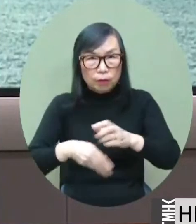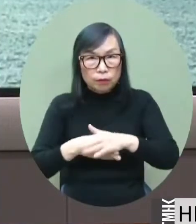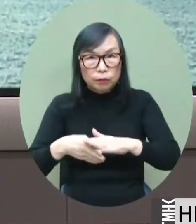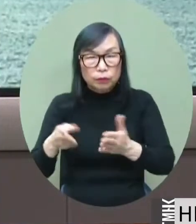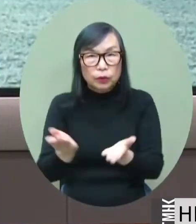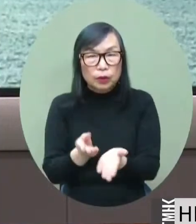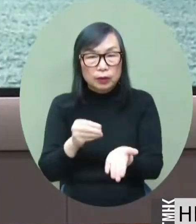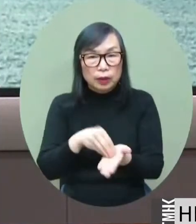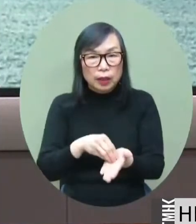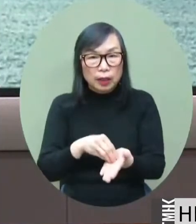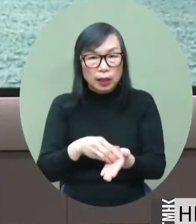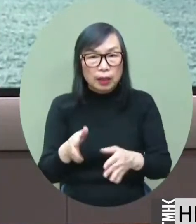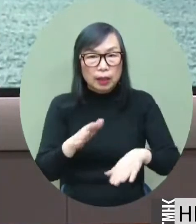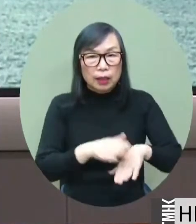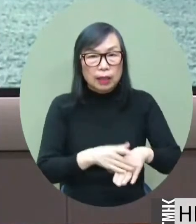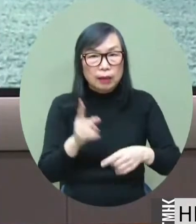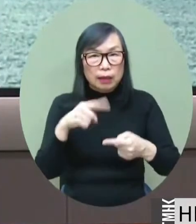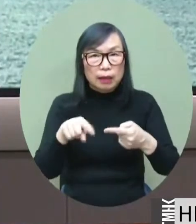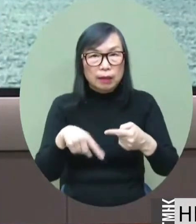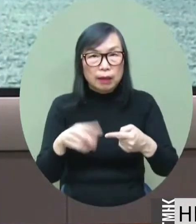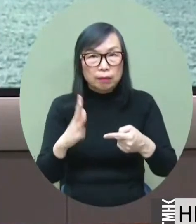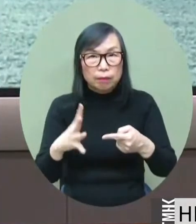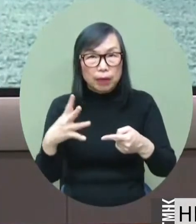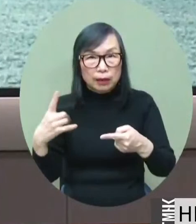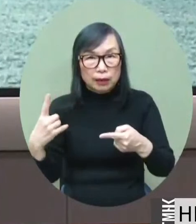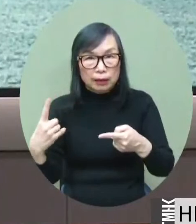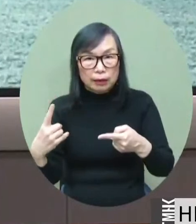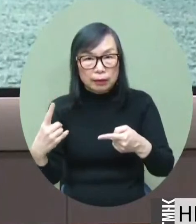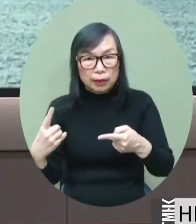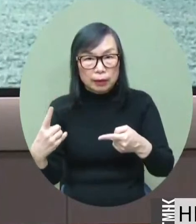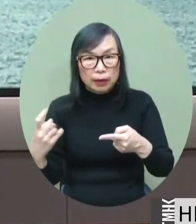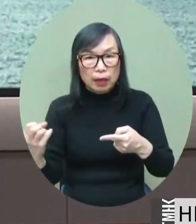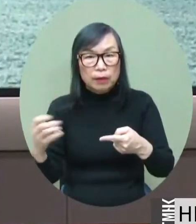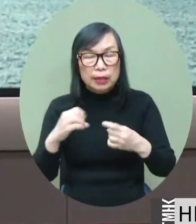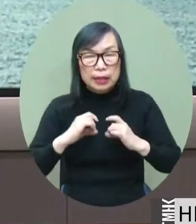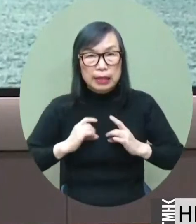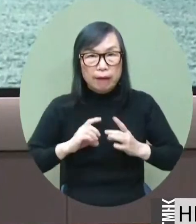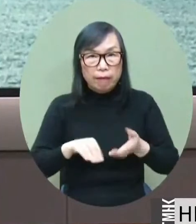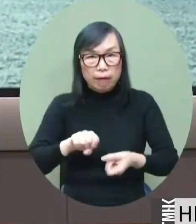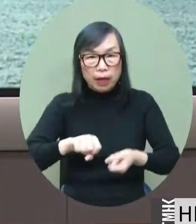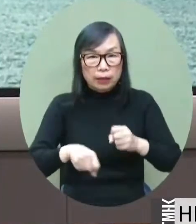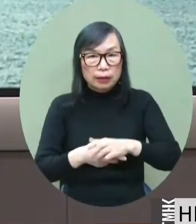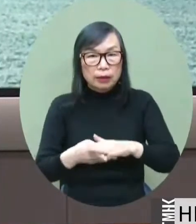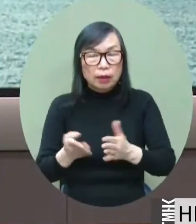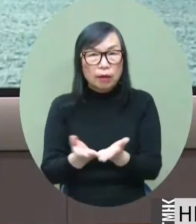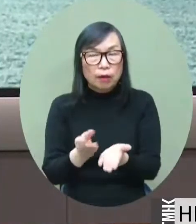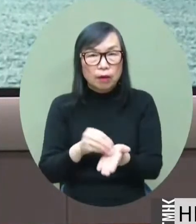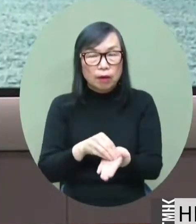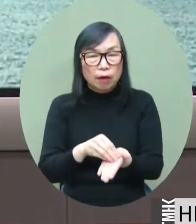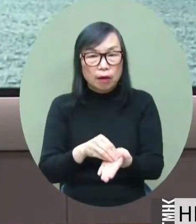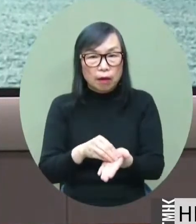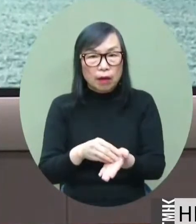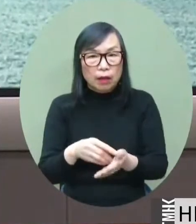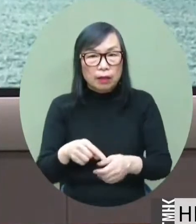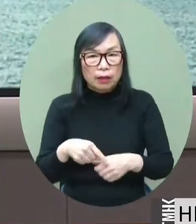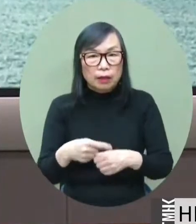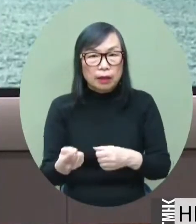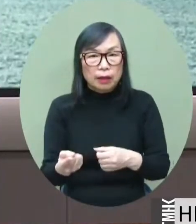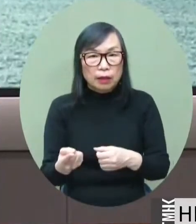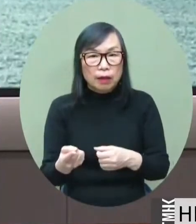public health laboratory, the remaining 1,151 through private labs.